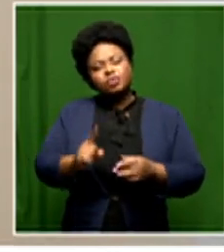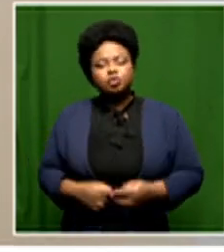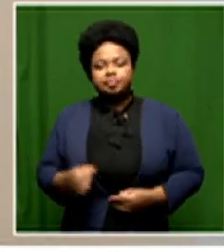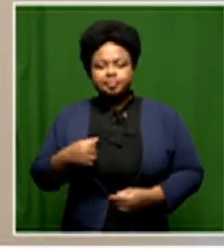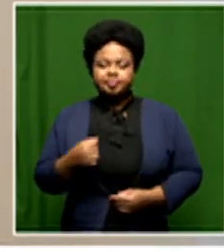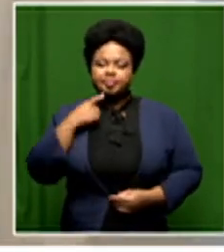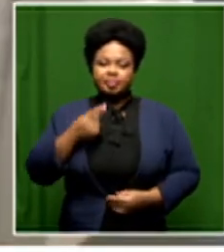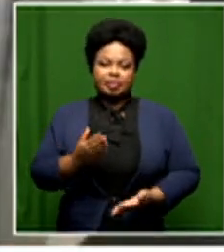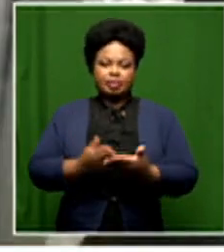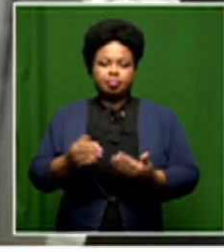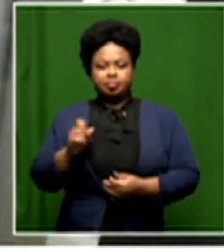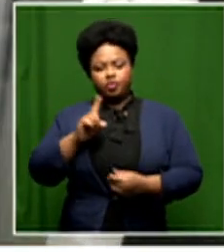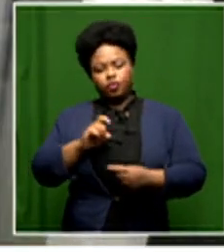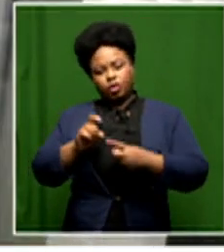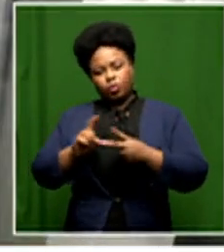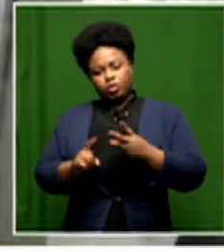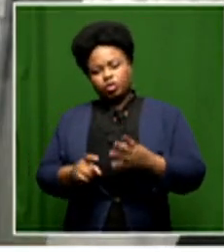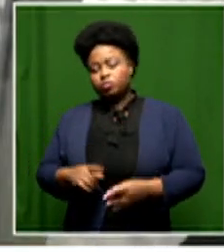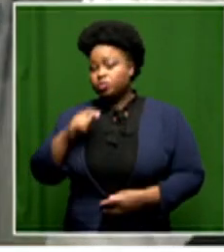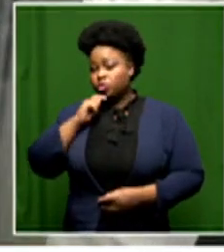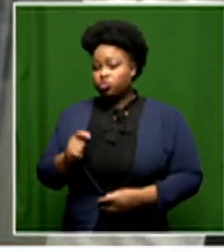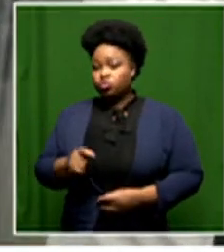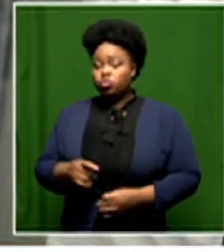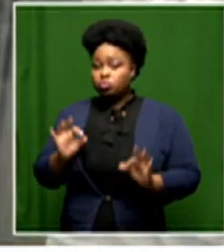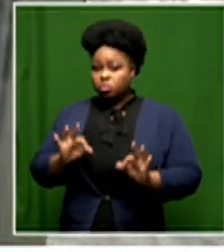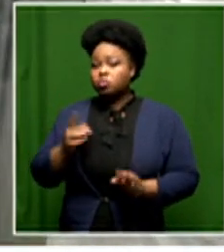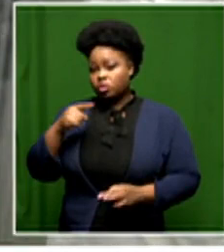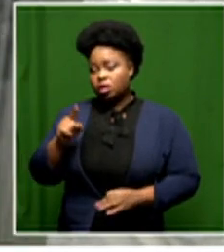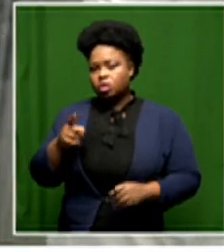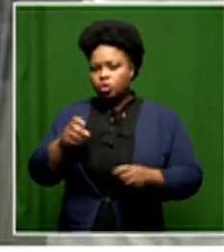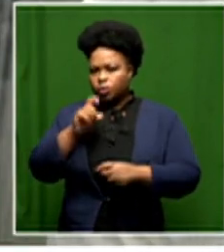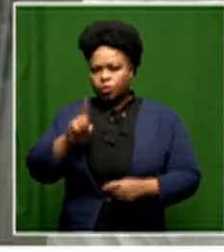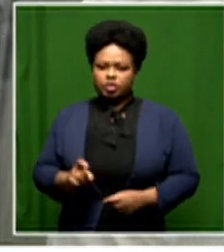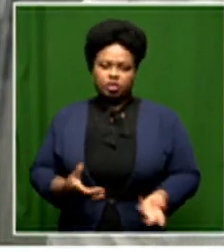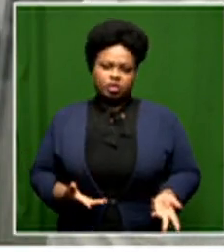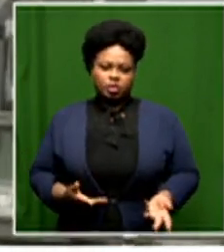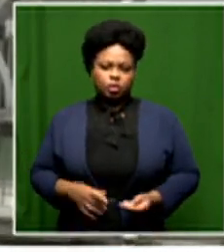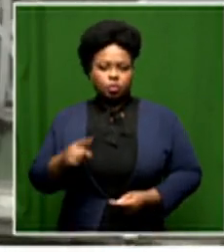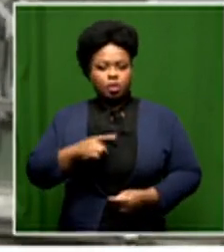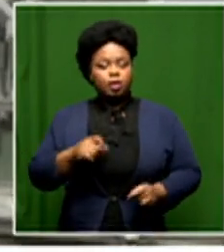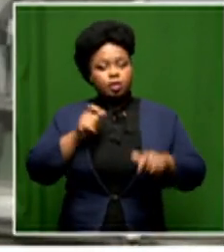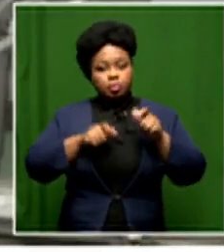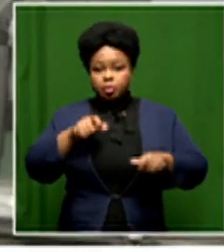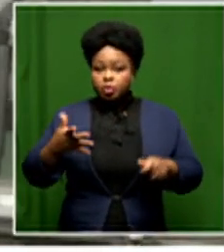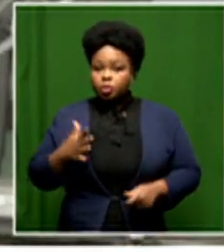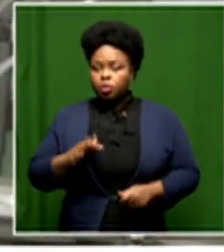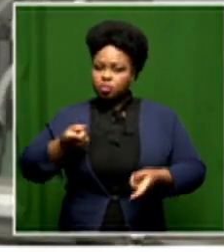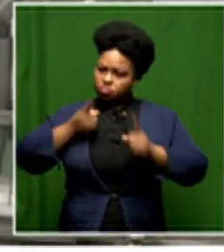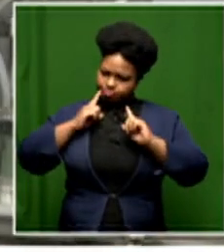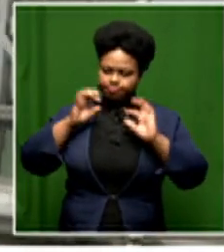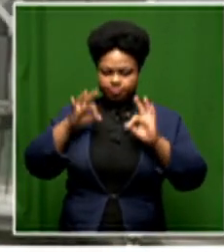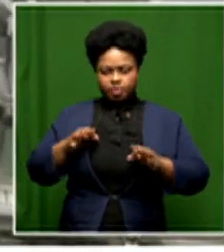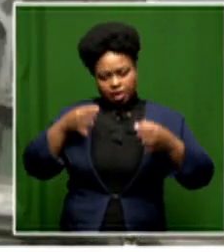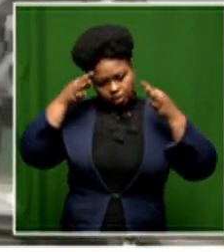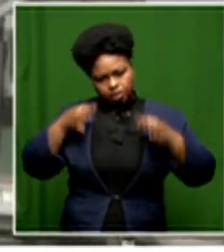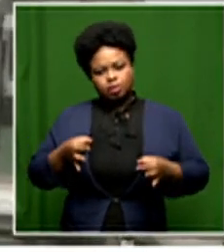think these questions are really legitimate questions. They're questions that people want answers to so that they can make